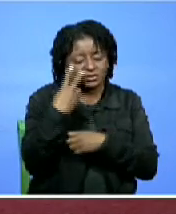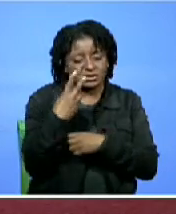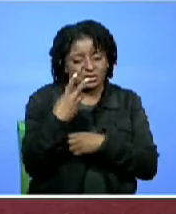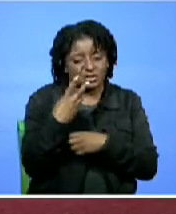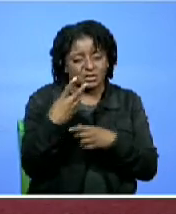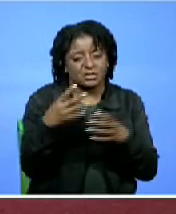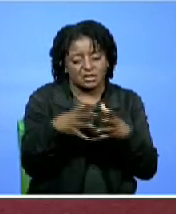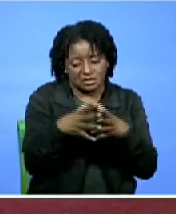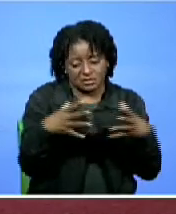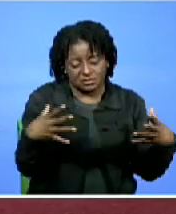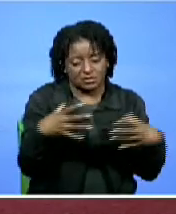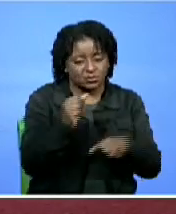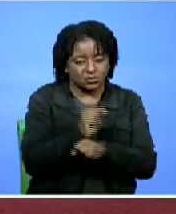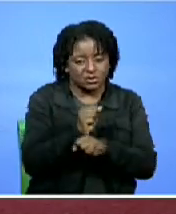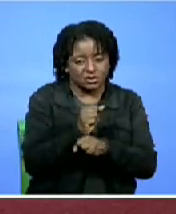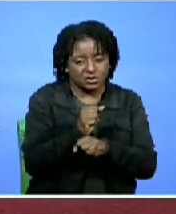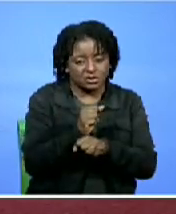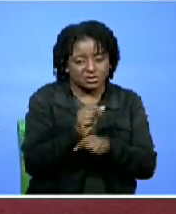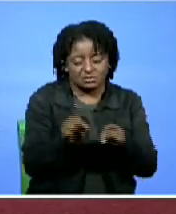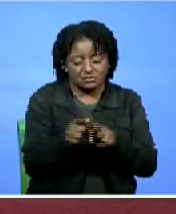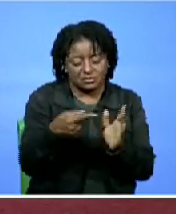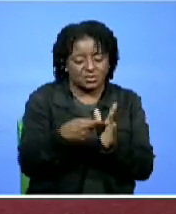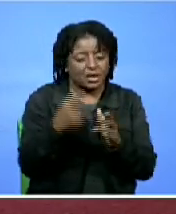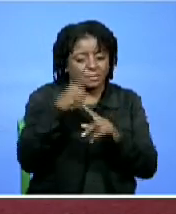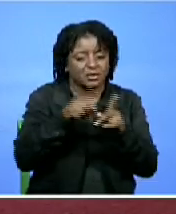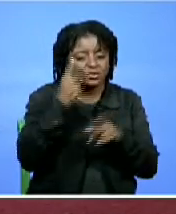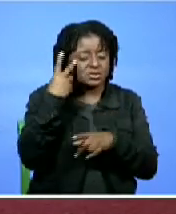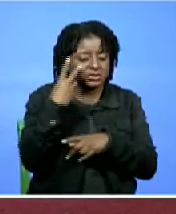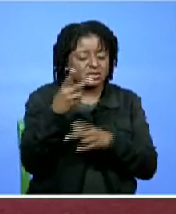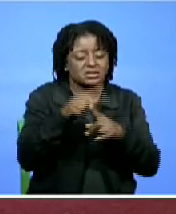since you've seen work of this significance, but you're going to see a difference in New Providence.